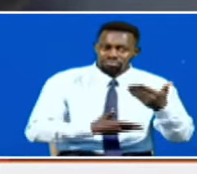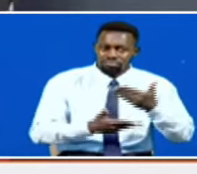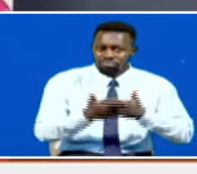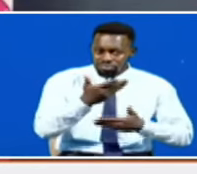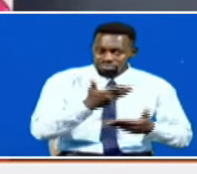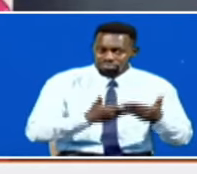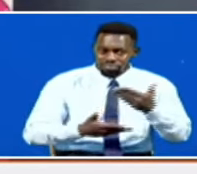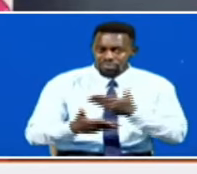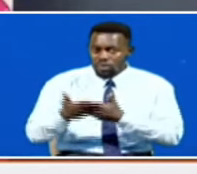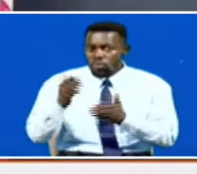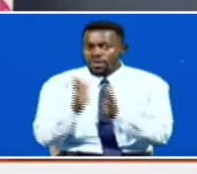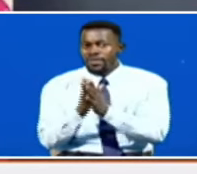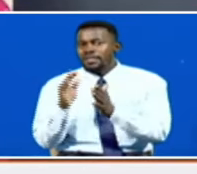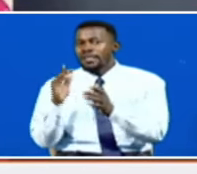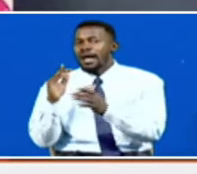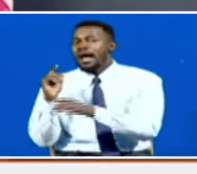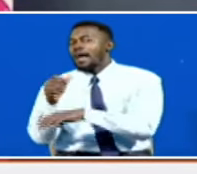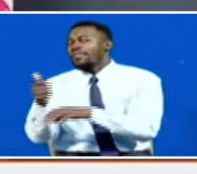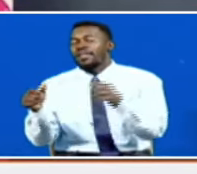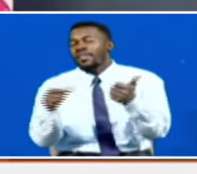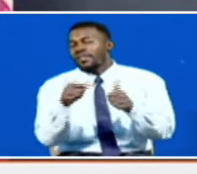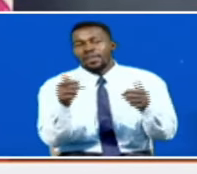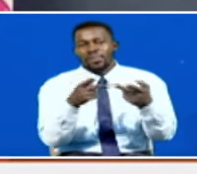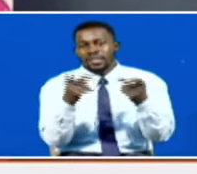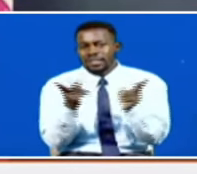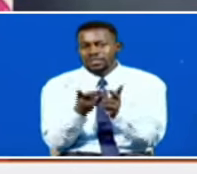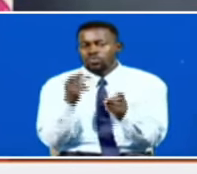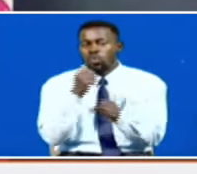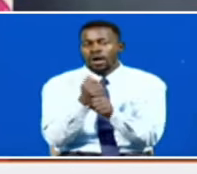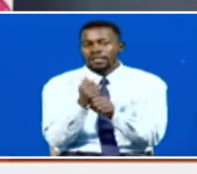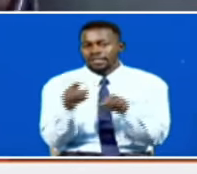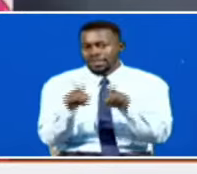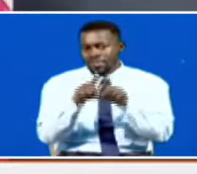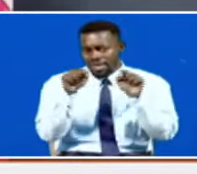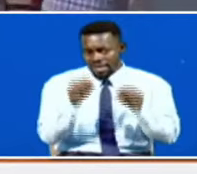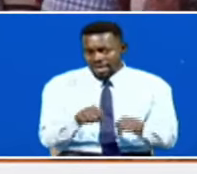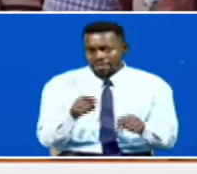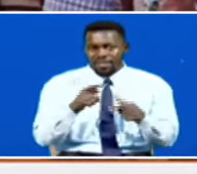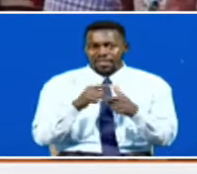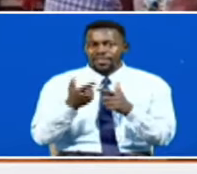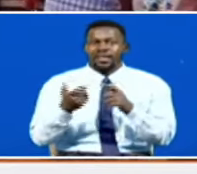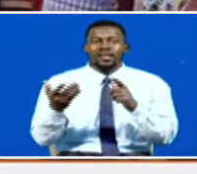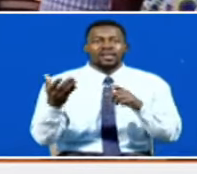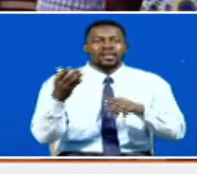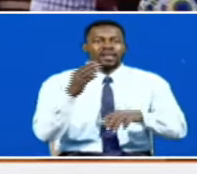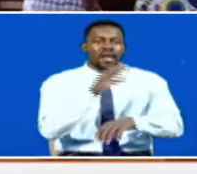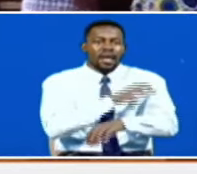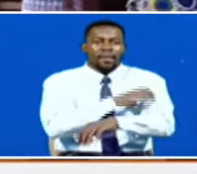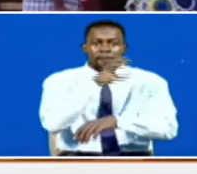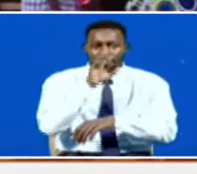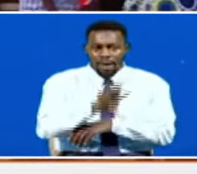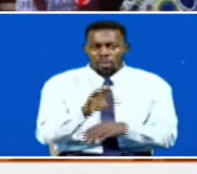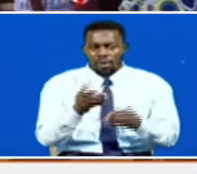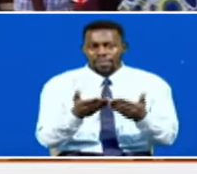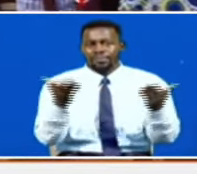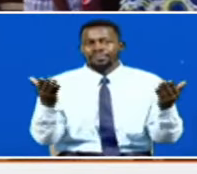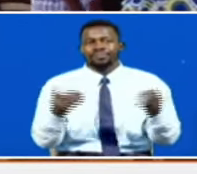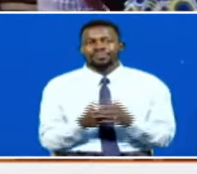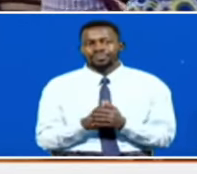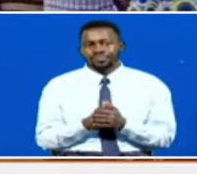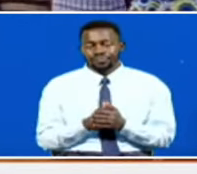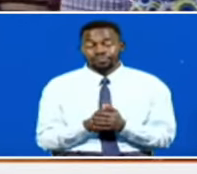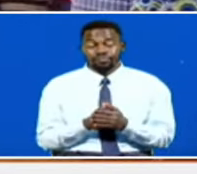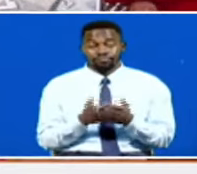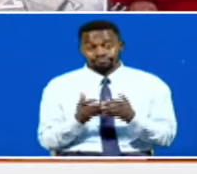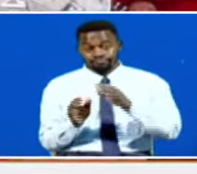Bunyala, muungane pamoja, mupate nguvu, mujijenge. Tuhebesha ikaiki. Finally, in